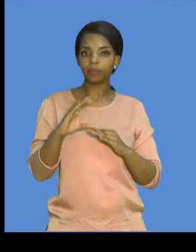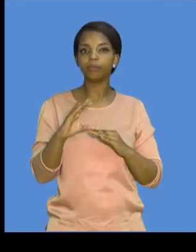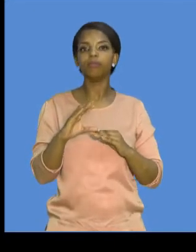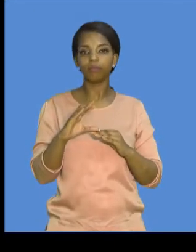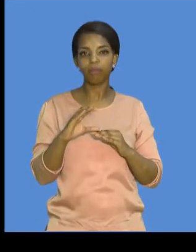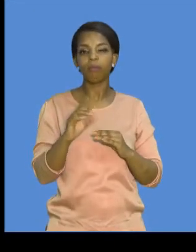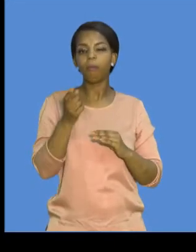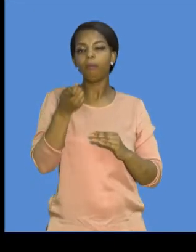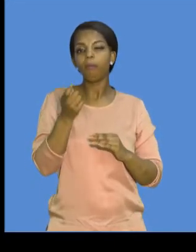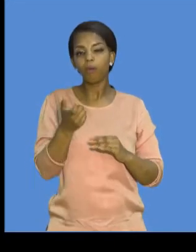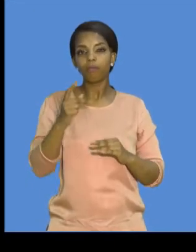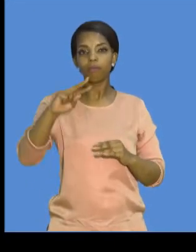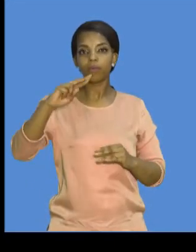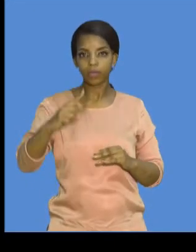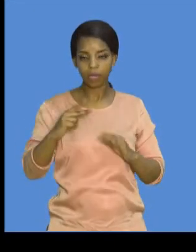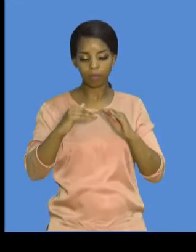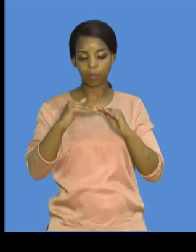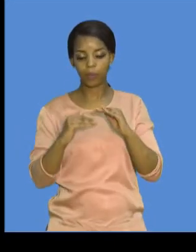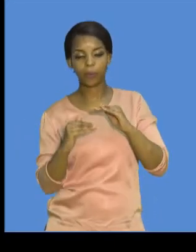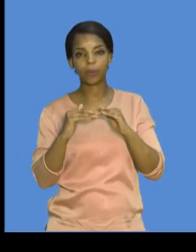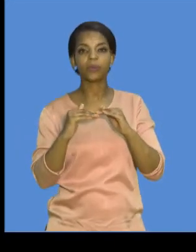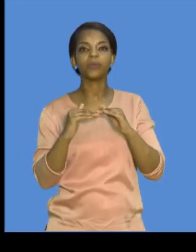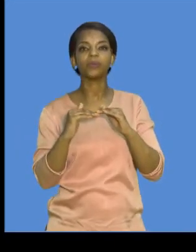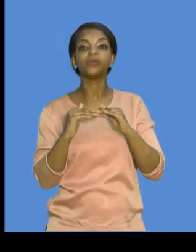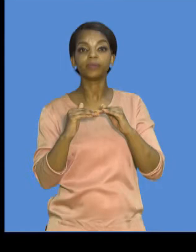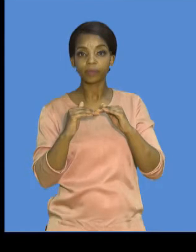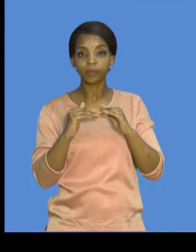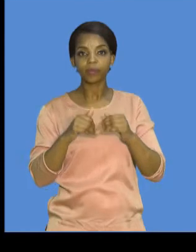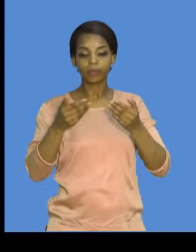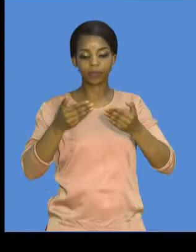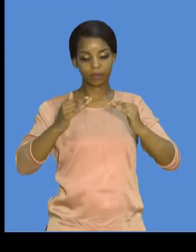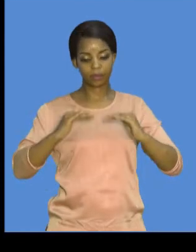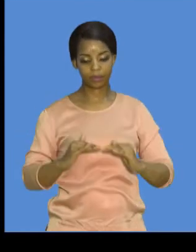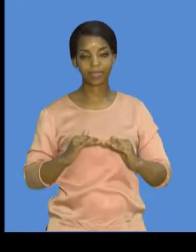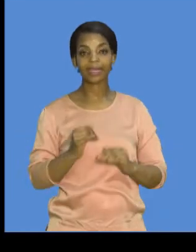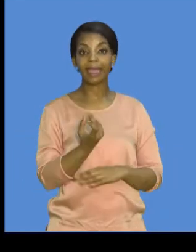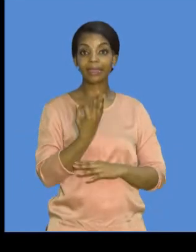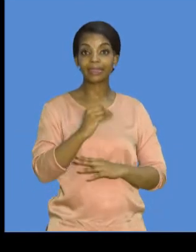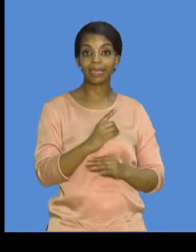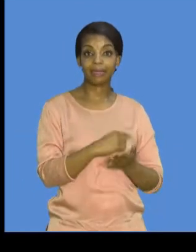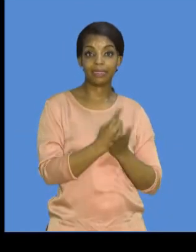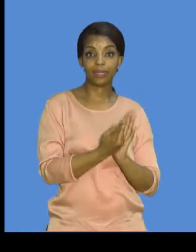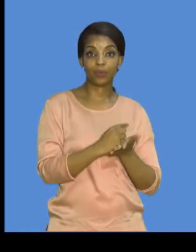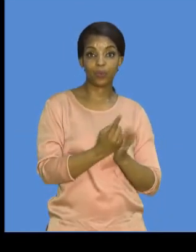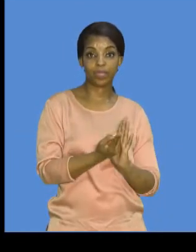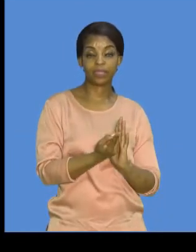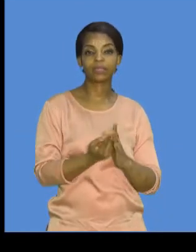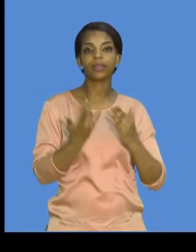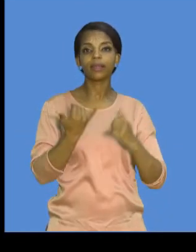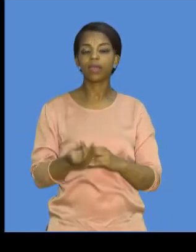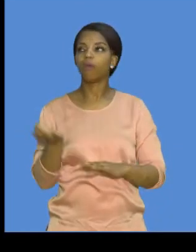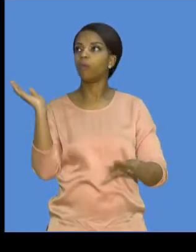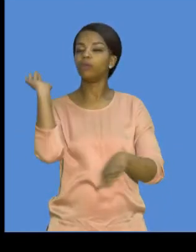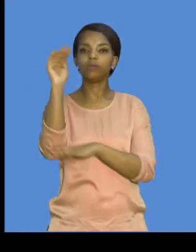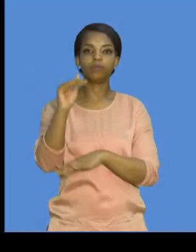the number of spores that I had initially. If you go to 30, you can see now it's more than double that, right?